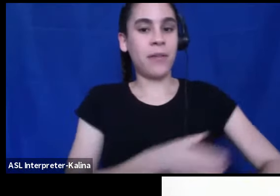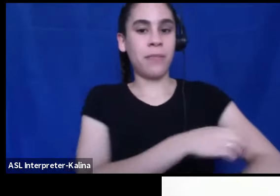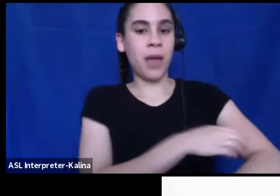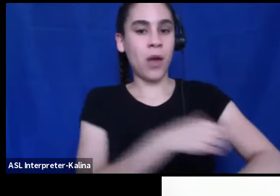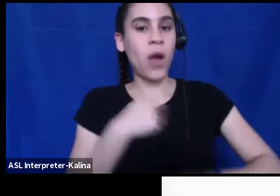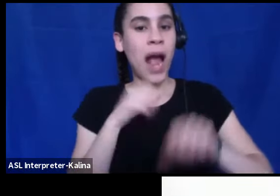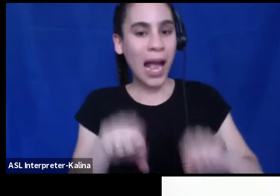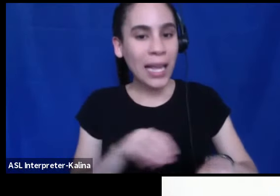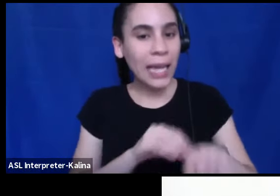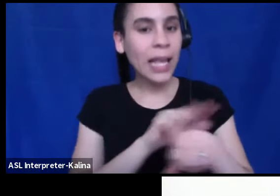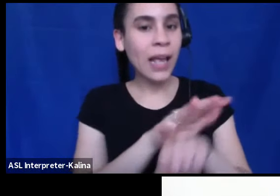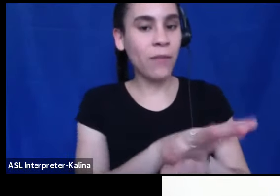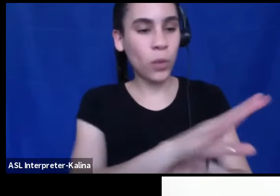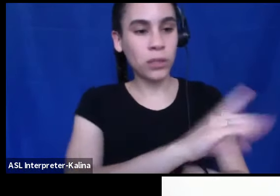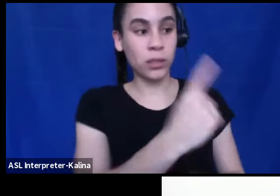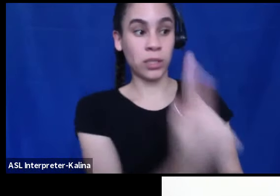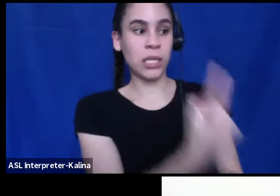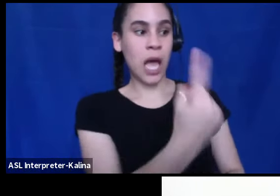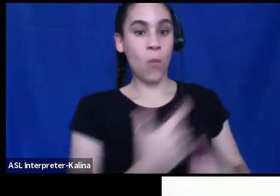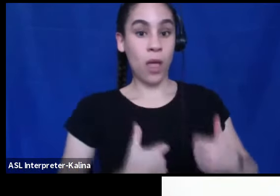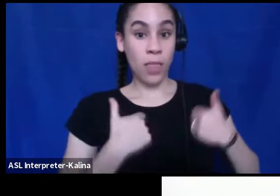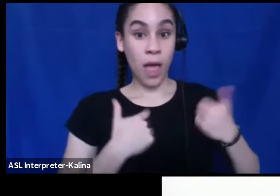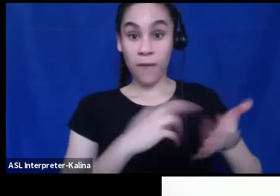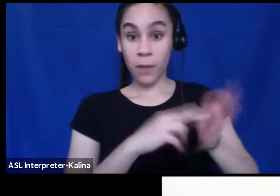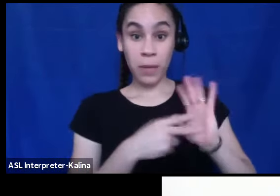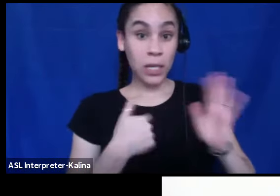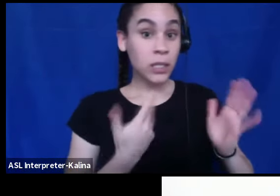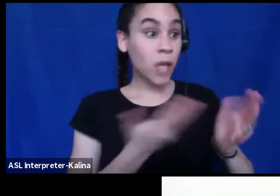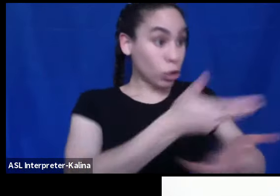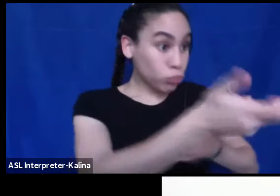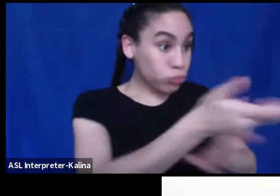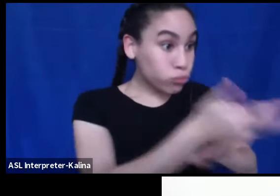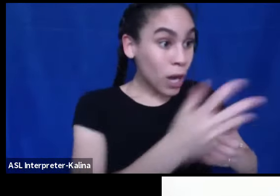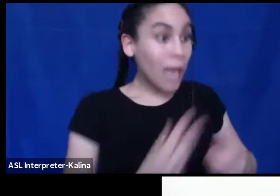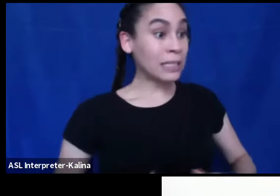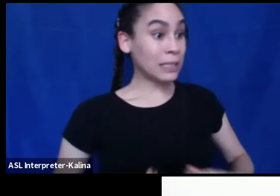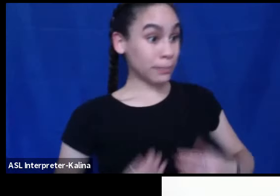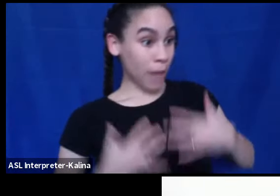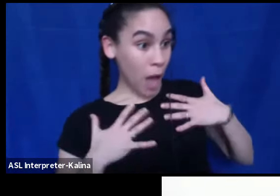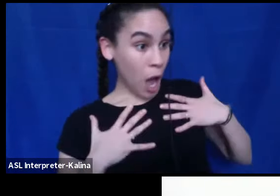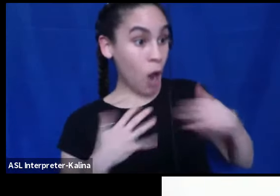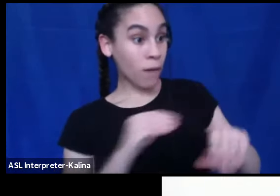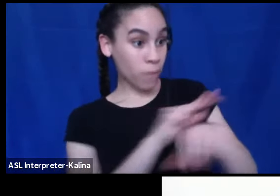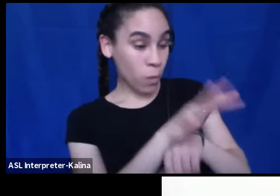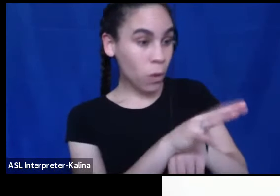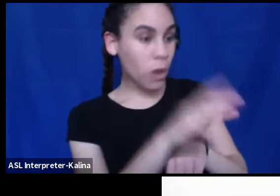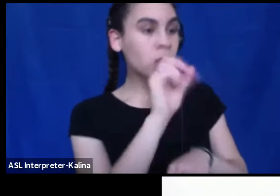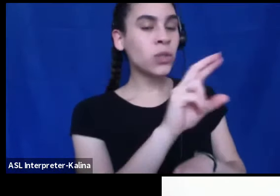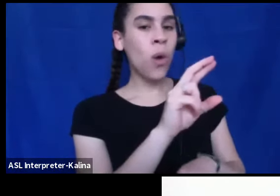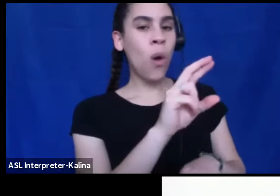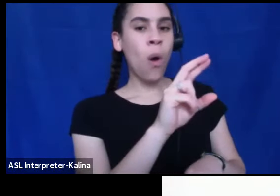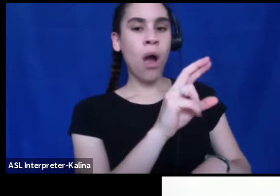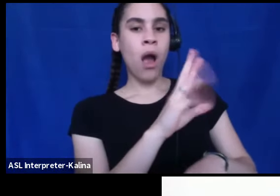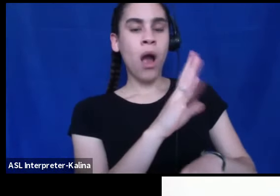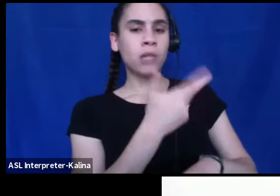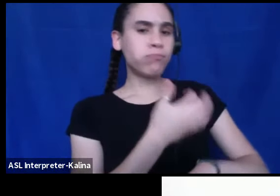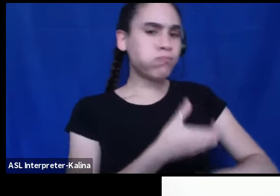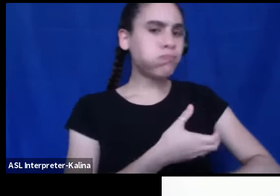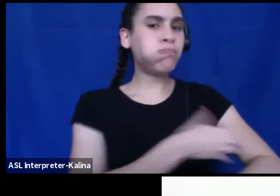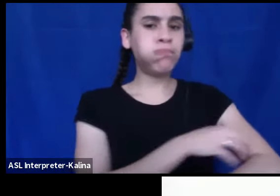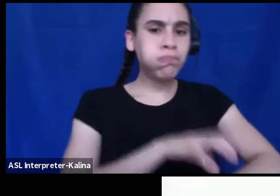life, whether that's talking to them and inspiring them or giving them, strength when they're down, or opening a